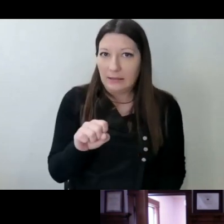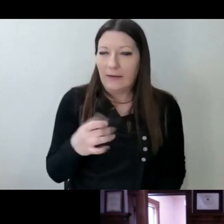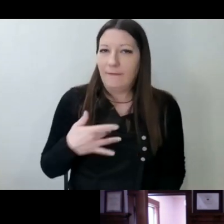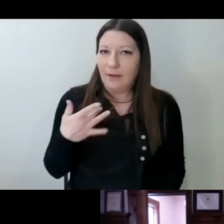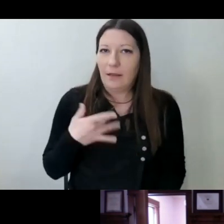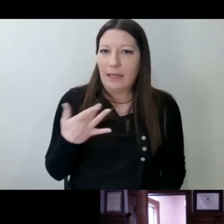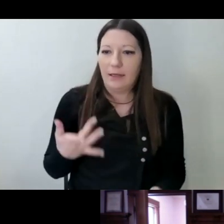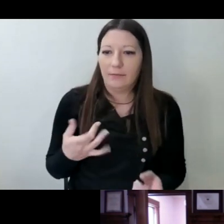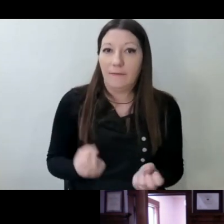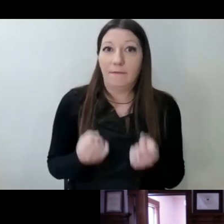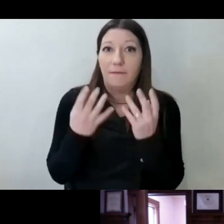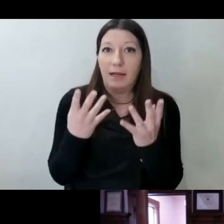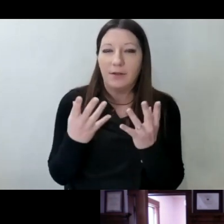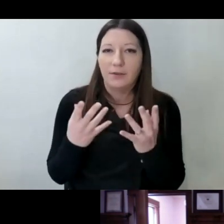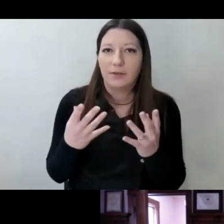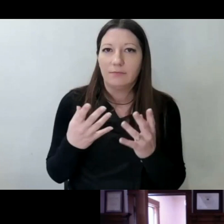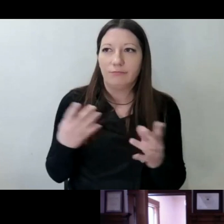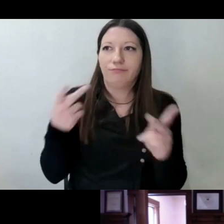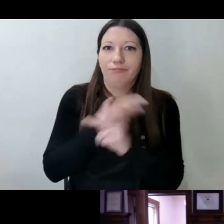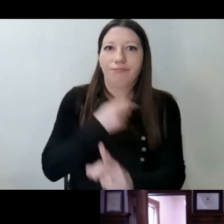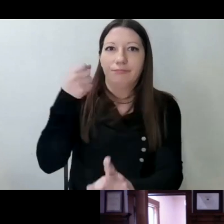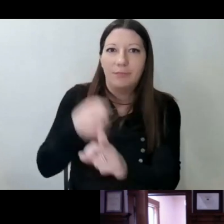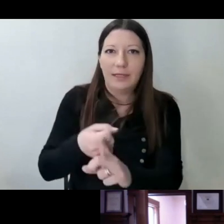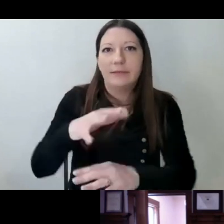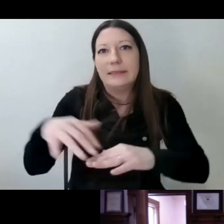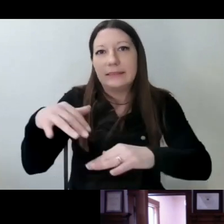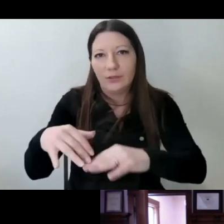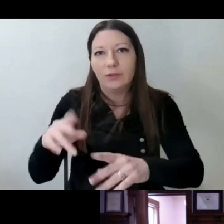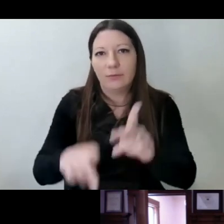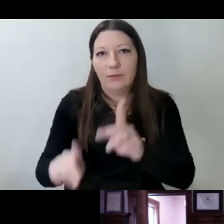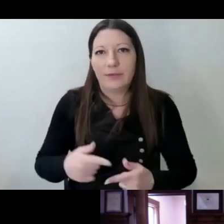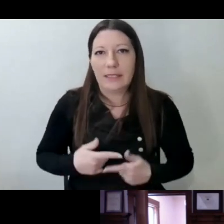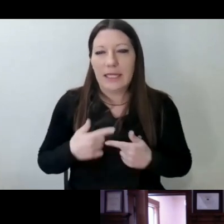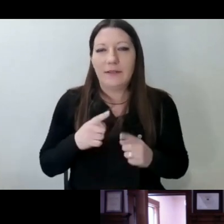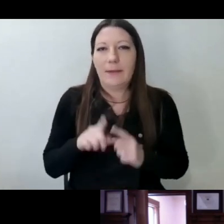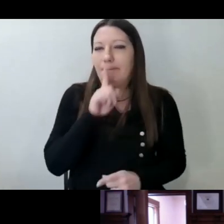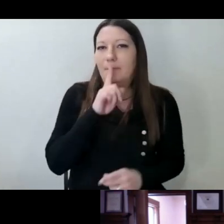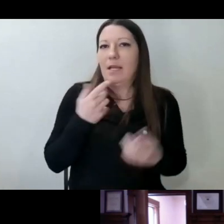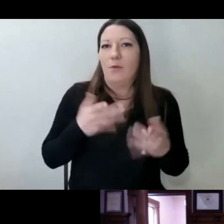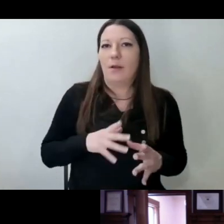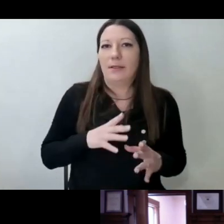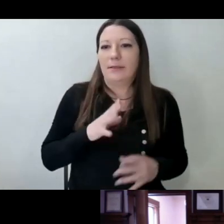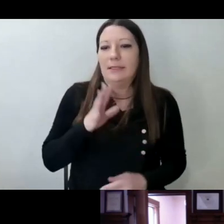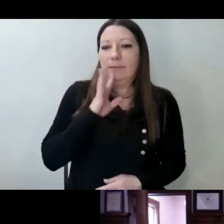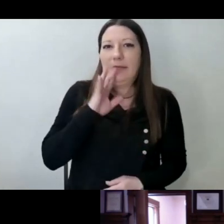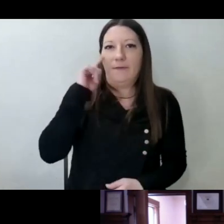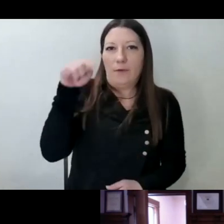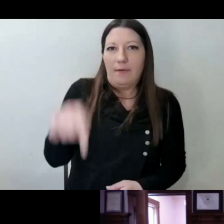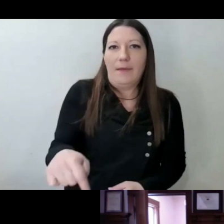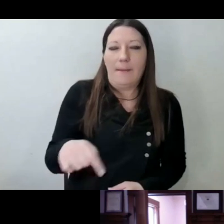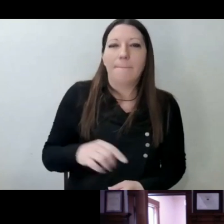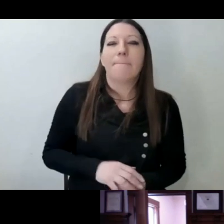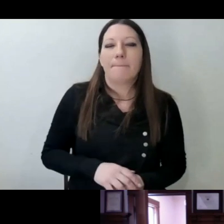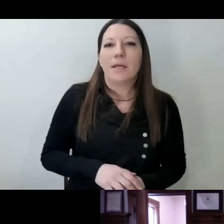that just yet, just because I haven't spoken with those people and I don't want to speak on their behalf in any way. So that would be something